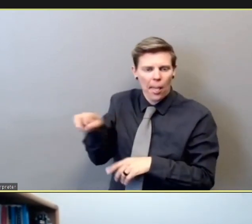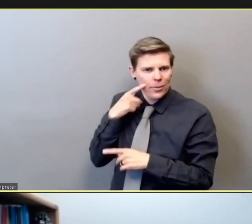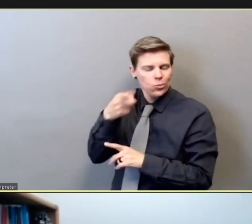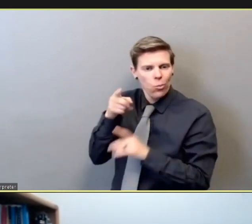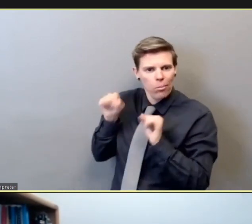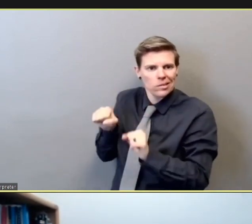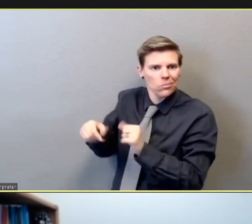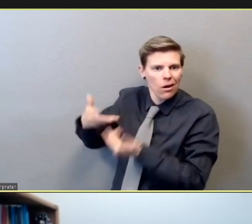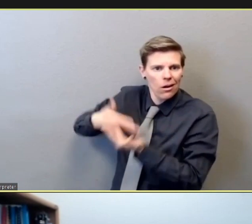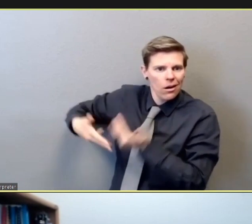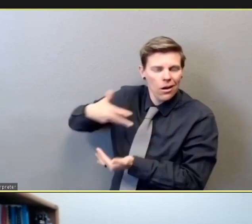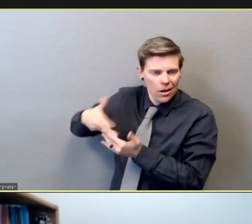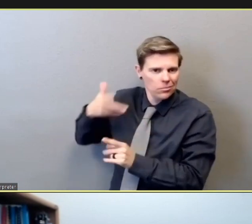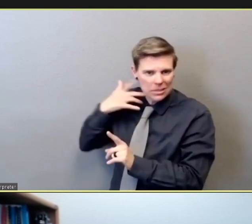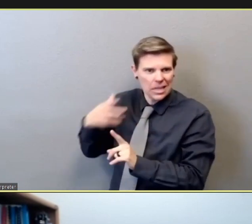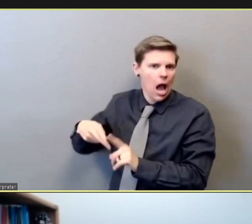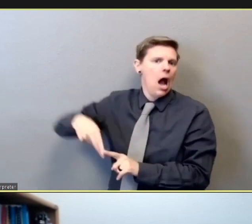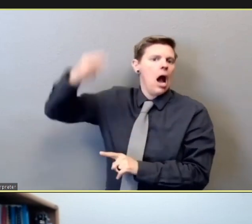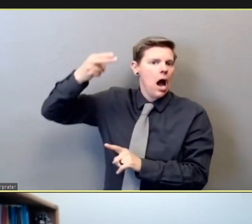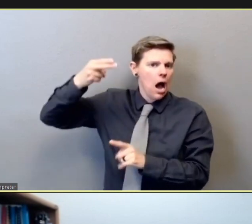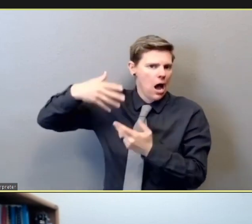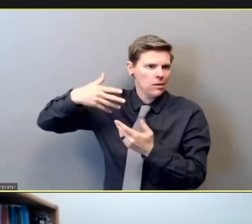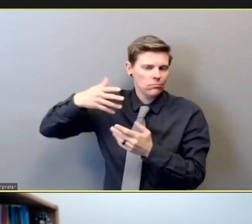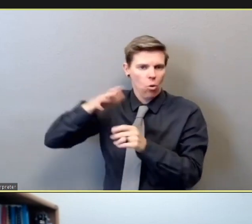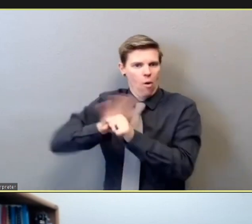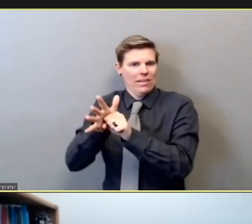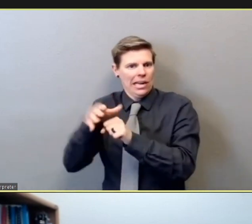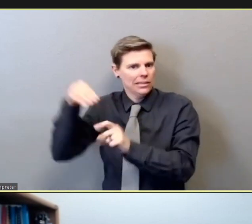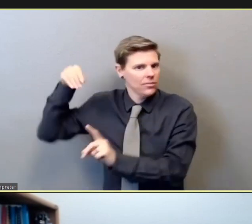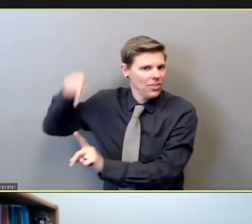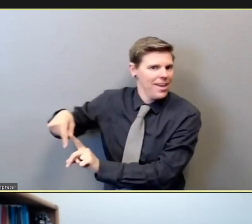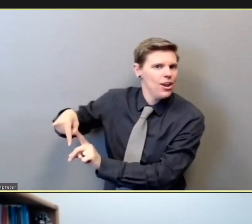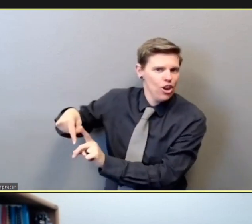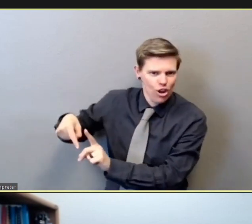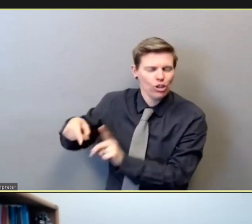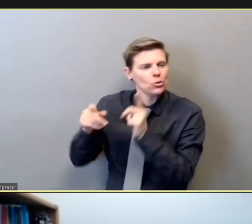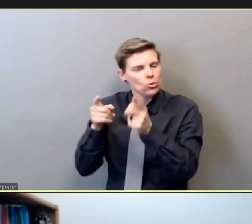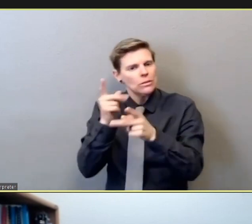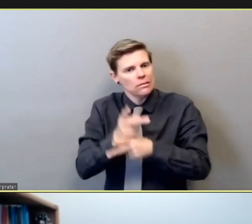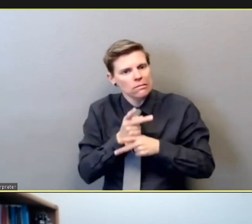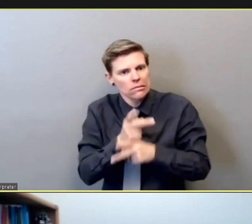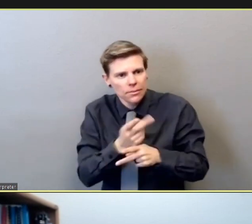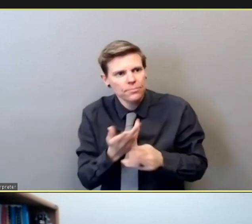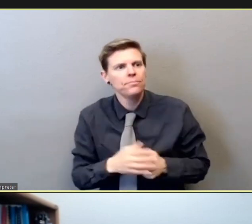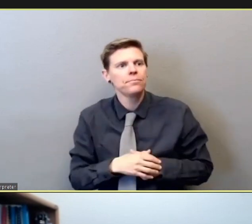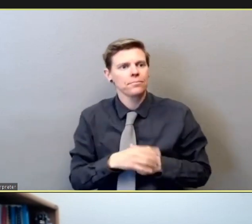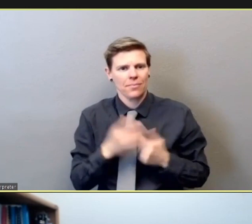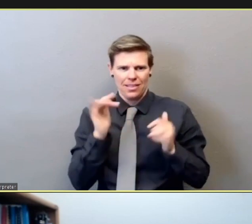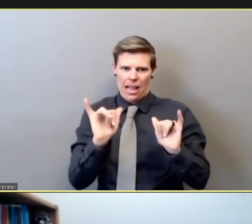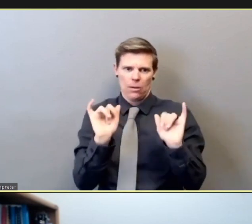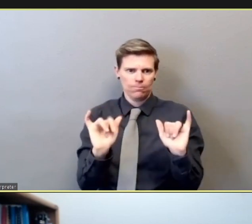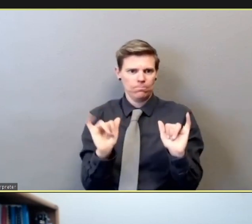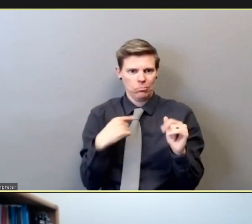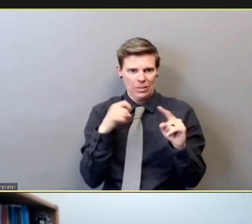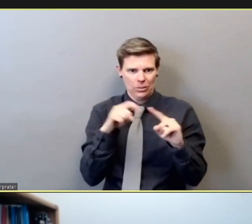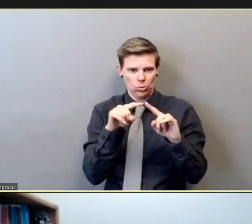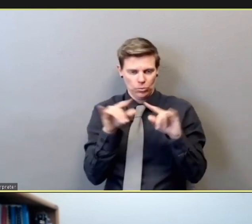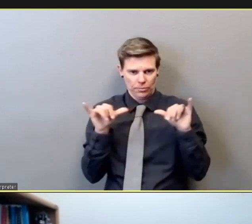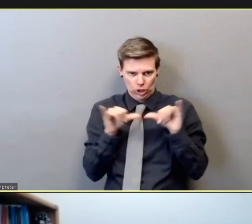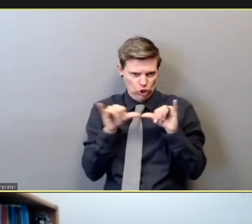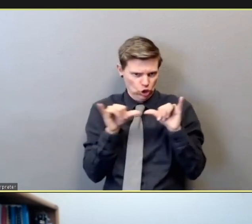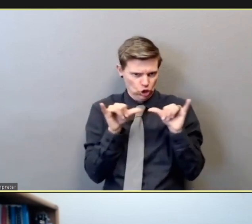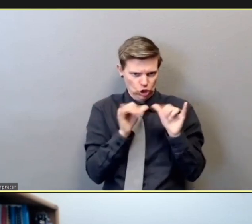to find a way to measure effectiveness of quarantine. Most of the methods we looked